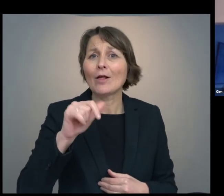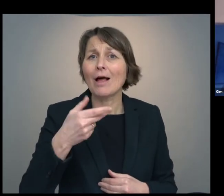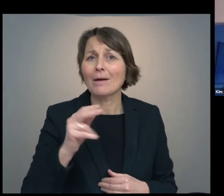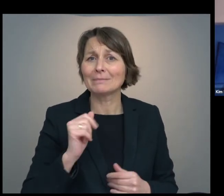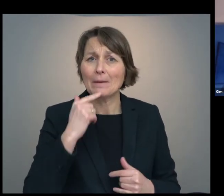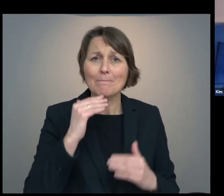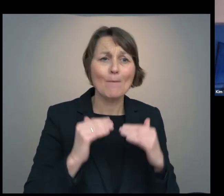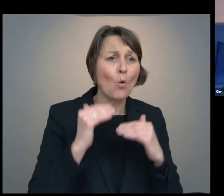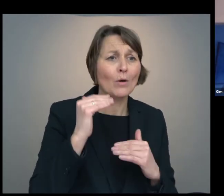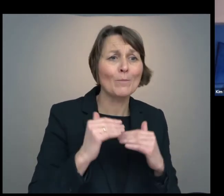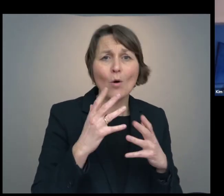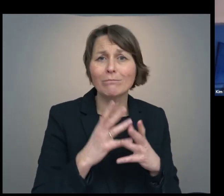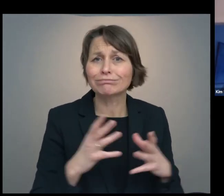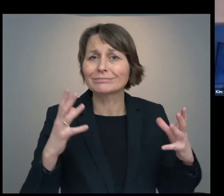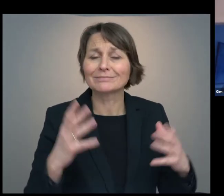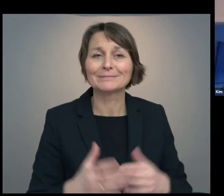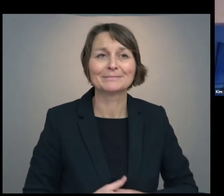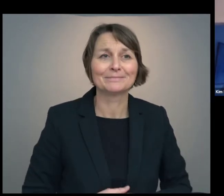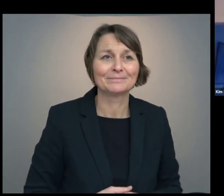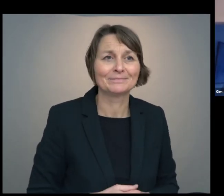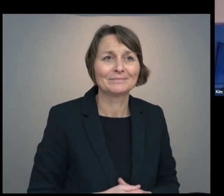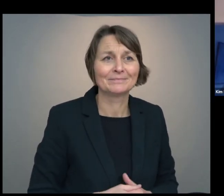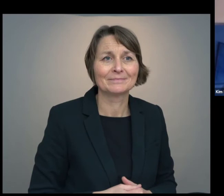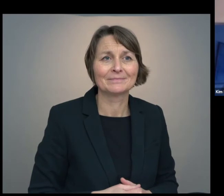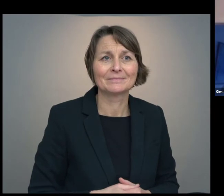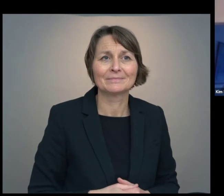Very difficult to answer, actually. More.